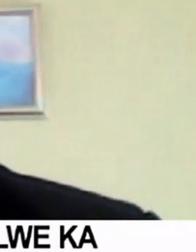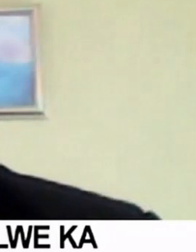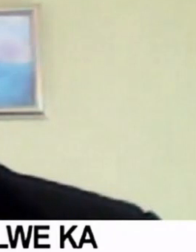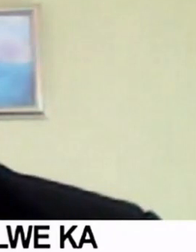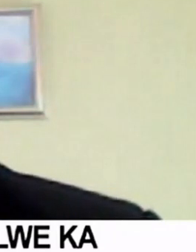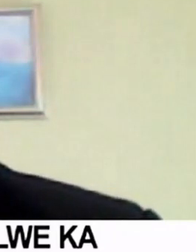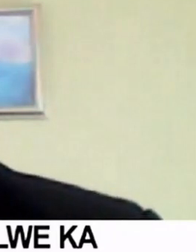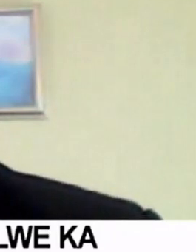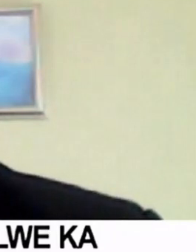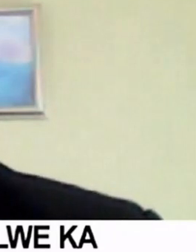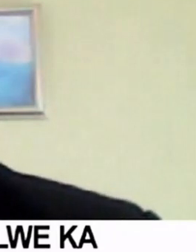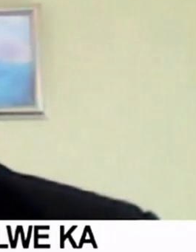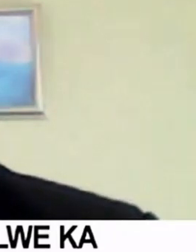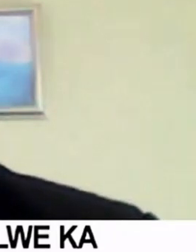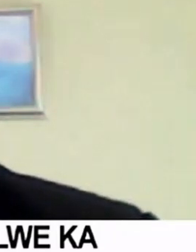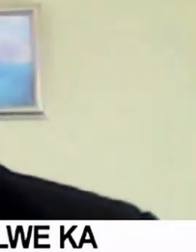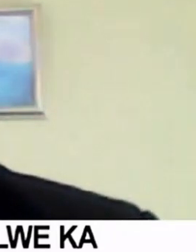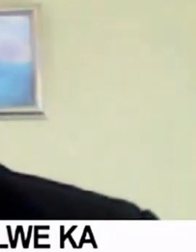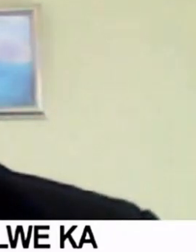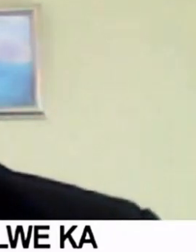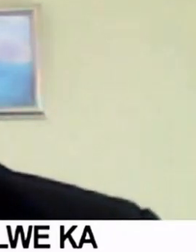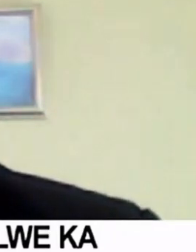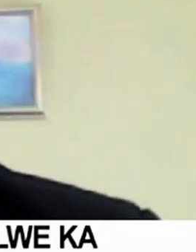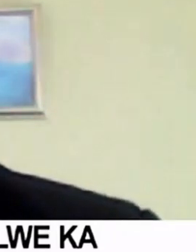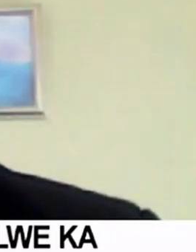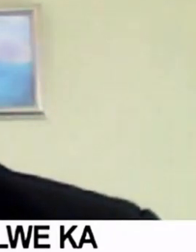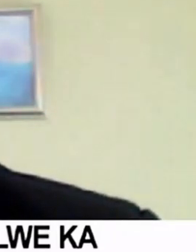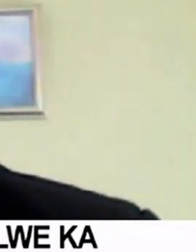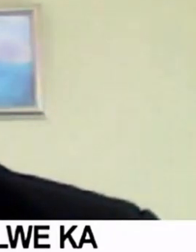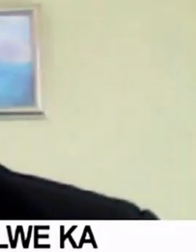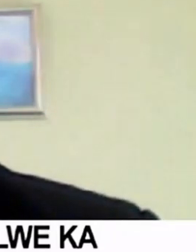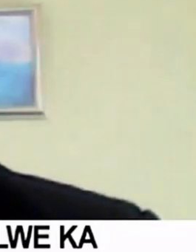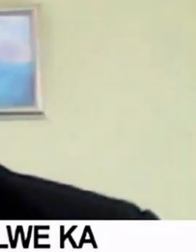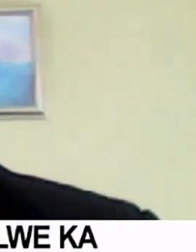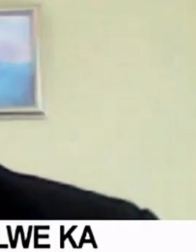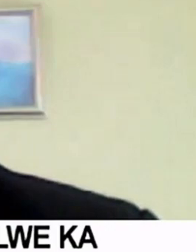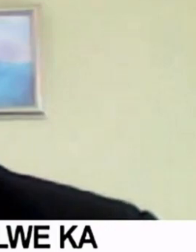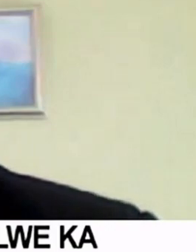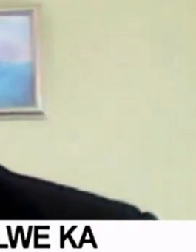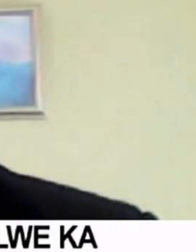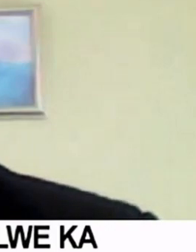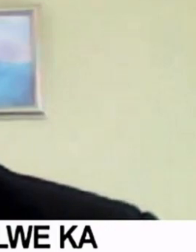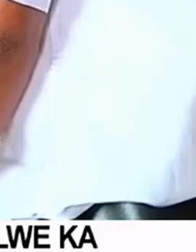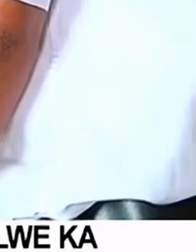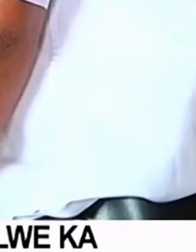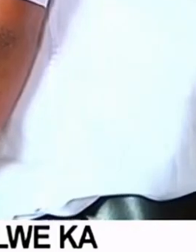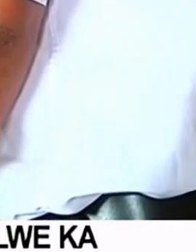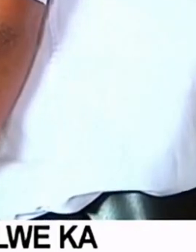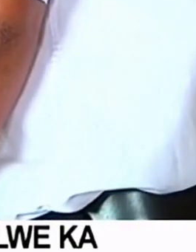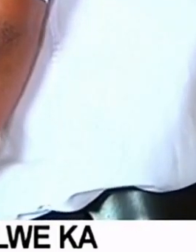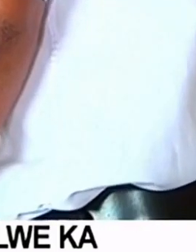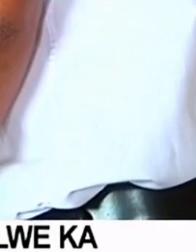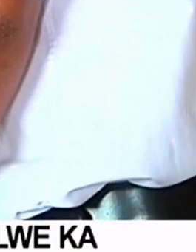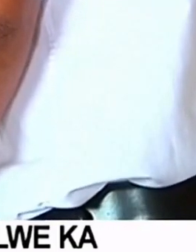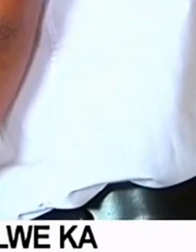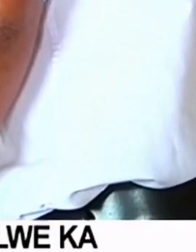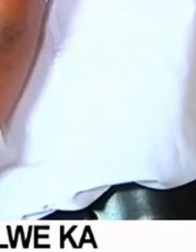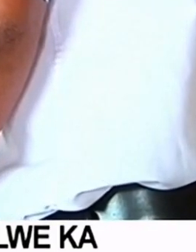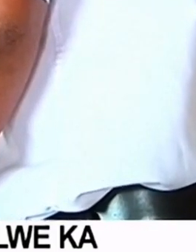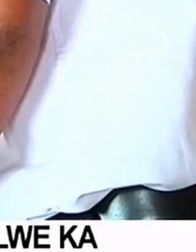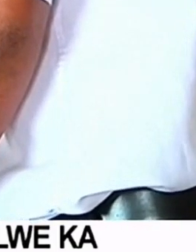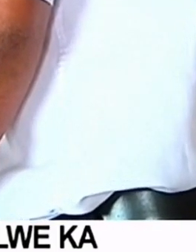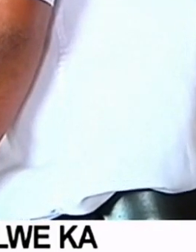teach big classes with fewer teachers that are remaining in the system. So we need to find a way to ensure that we bring